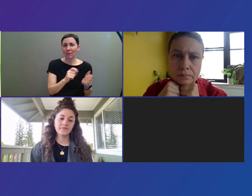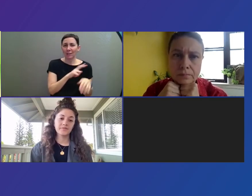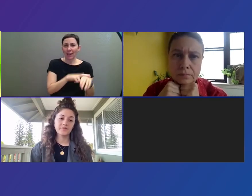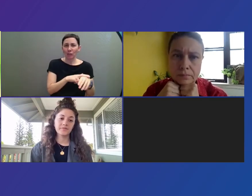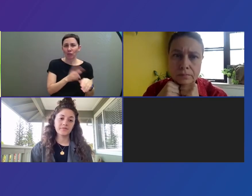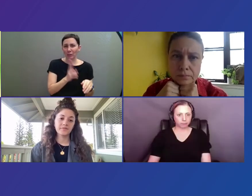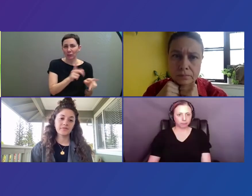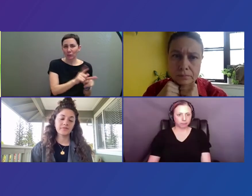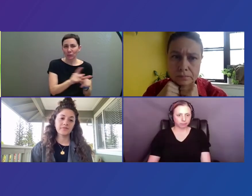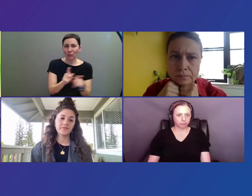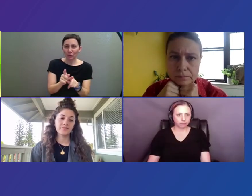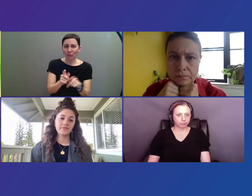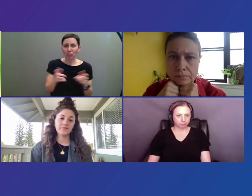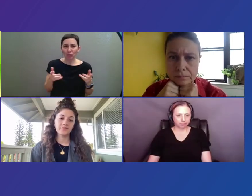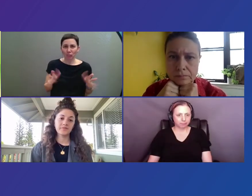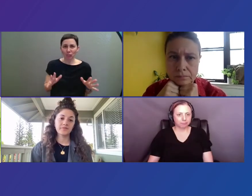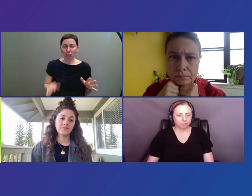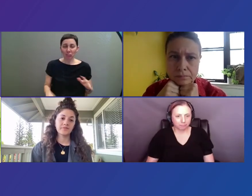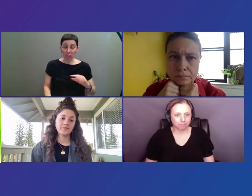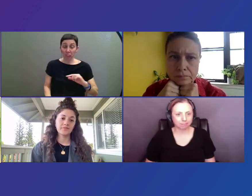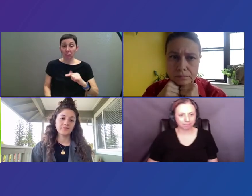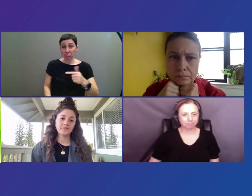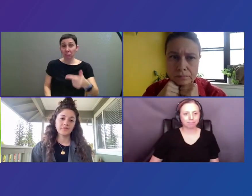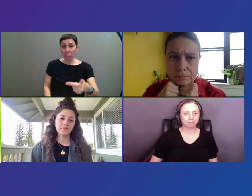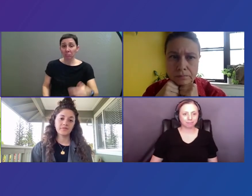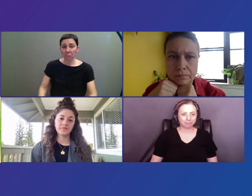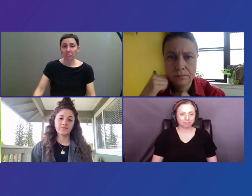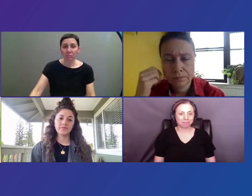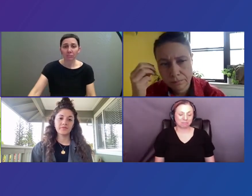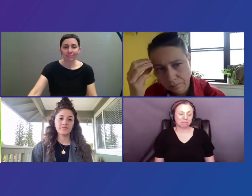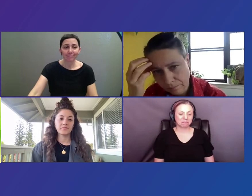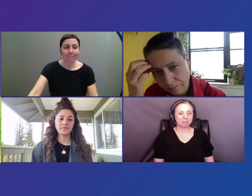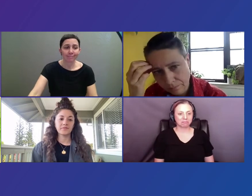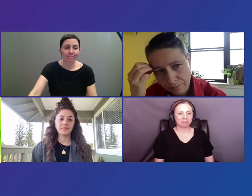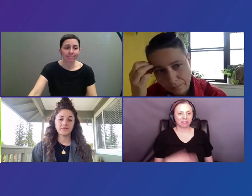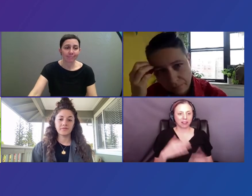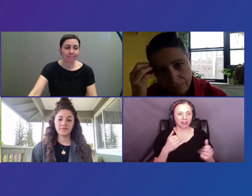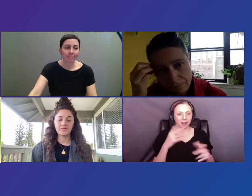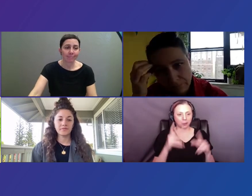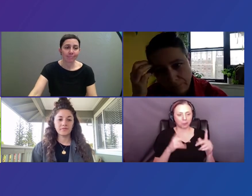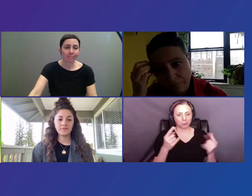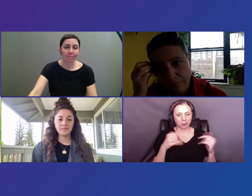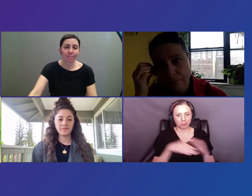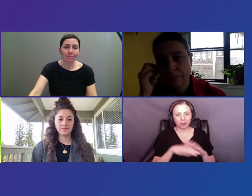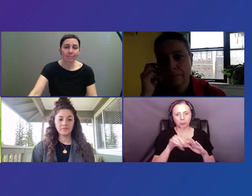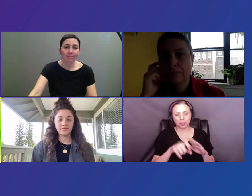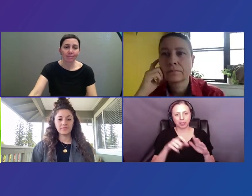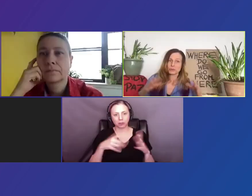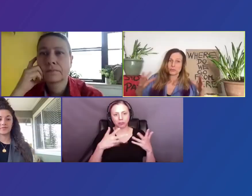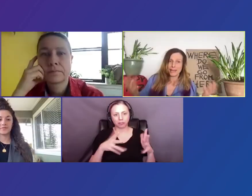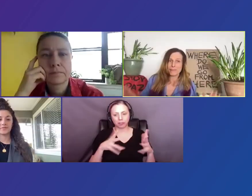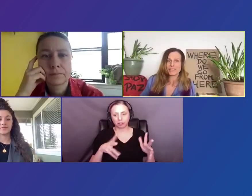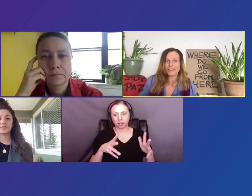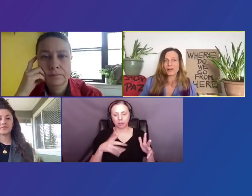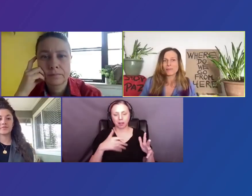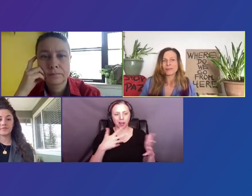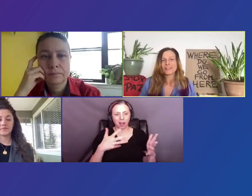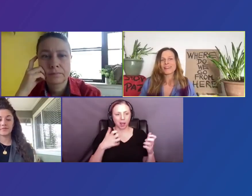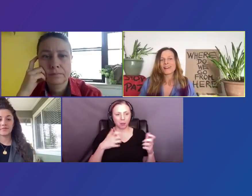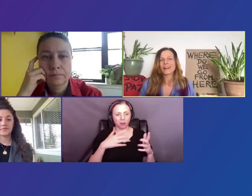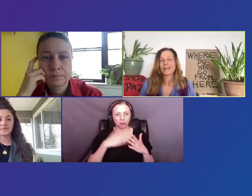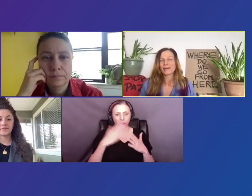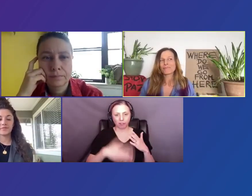Paloma out. Thanks so much. I know they're soon coming in and let us know that we need to wrap up. And I really want to wrap it